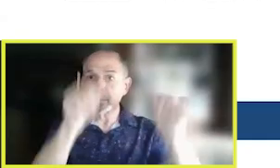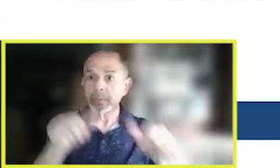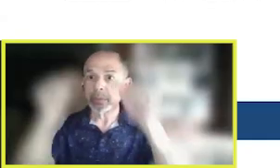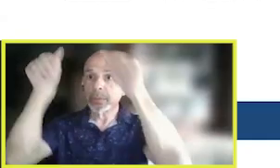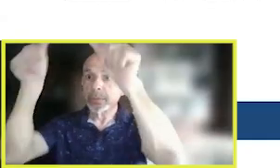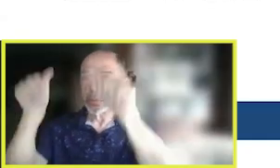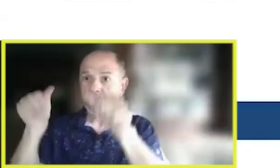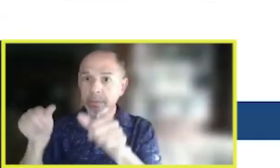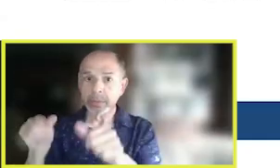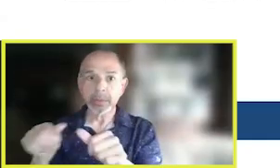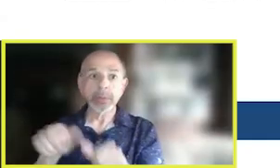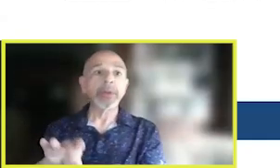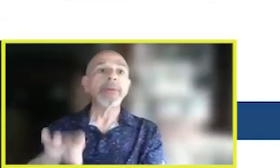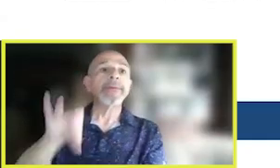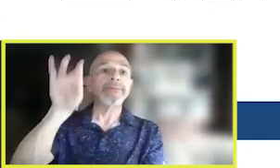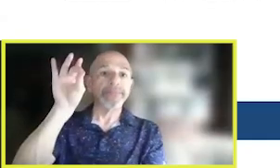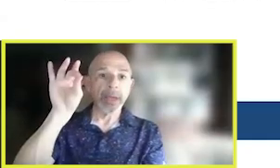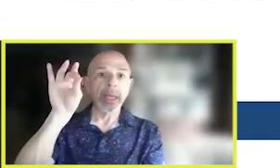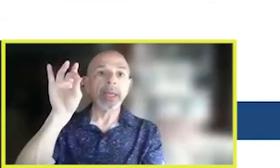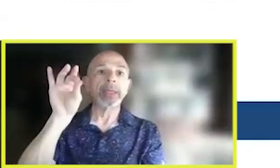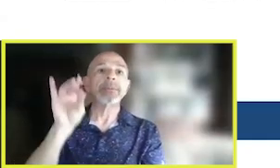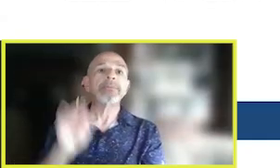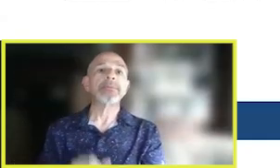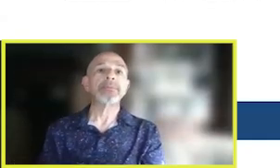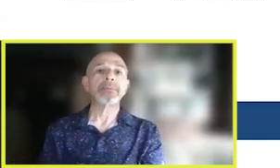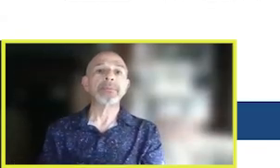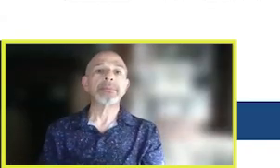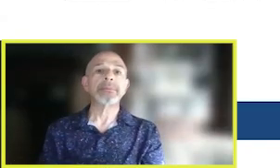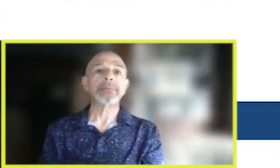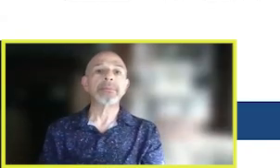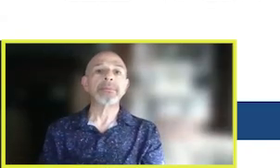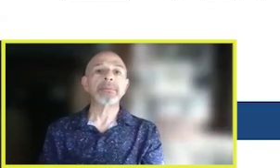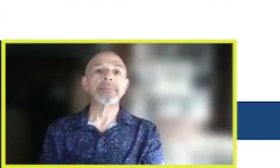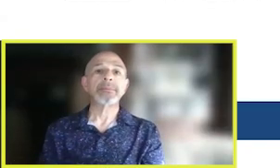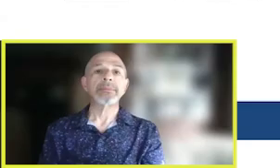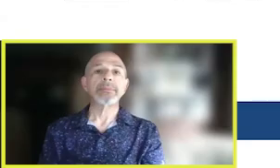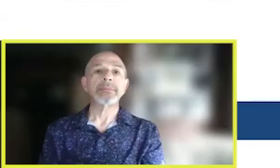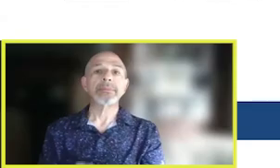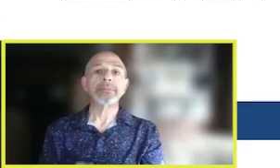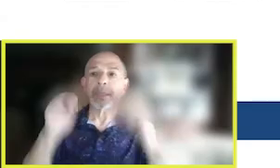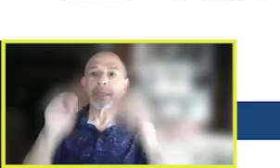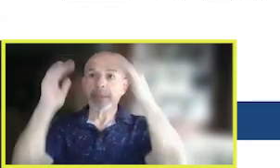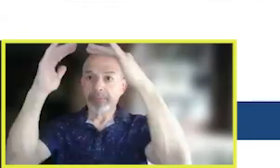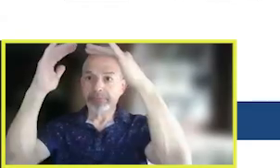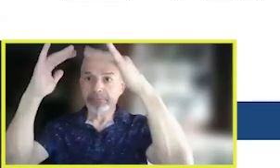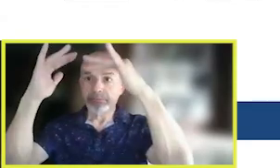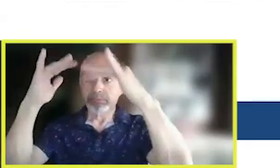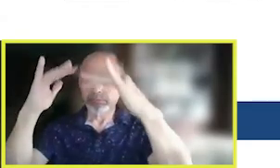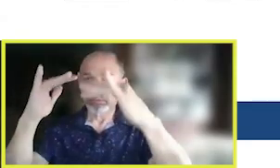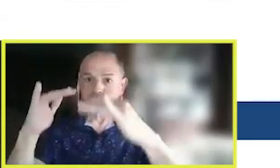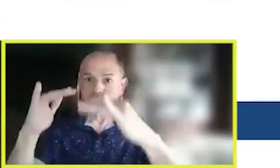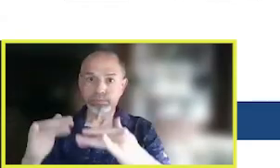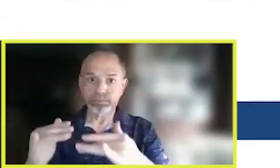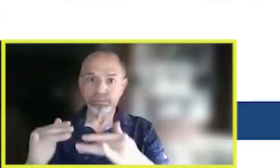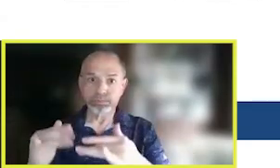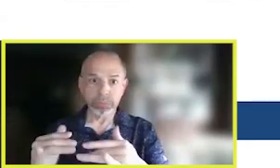announcement, videos, and you can scroll down to view DSP recruitment resources. All